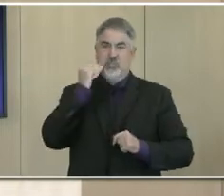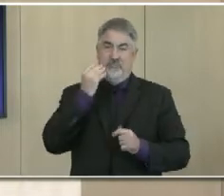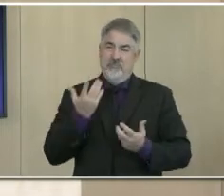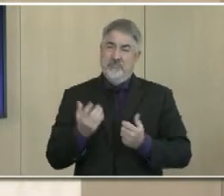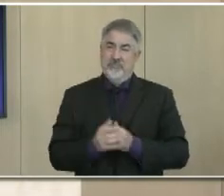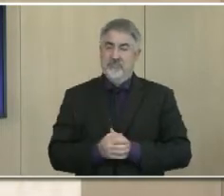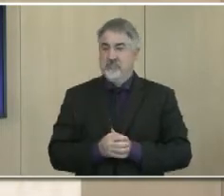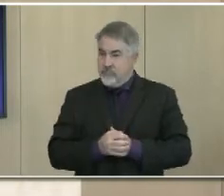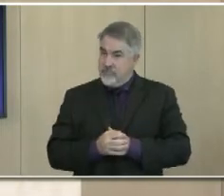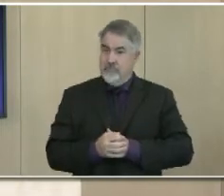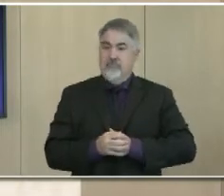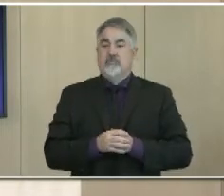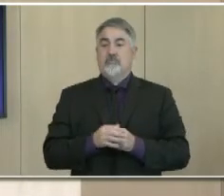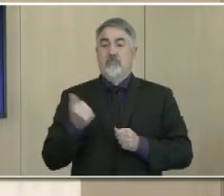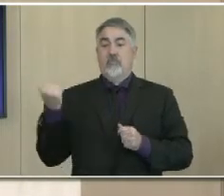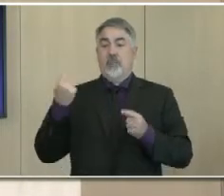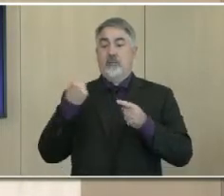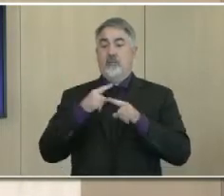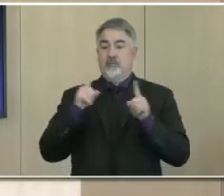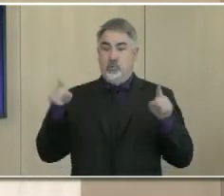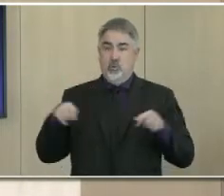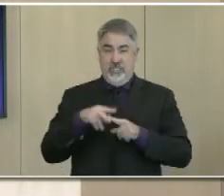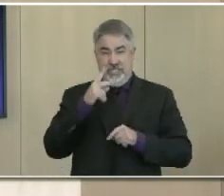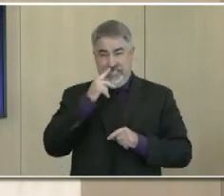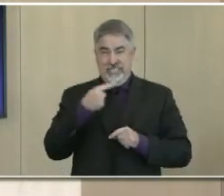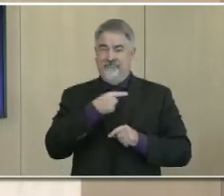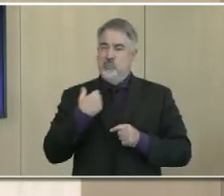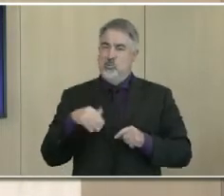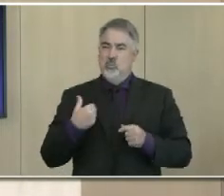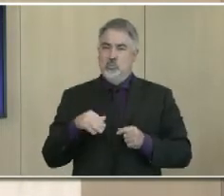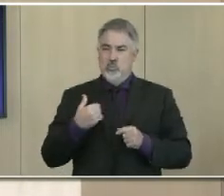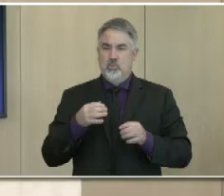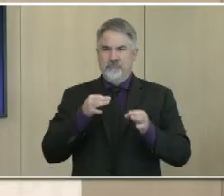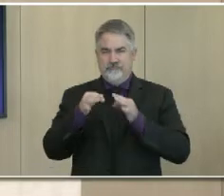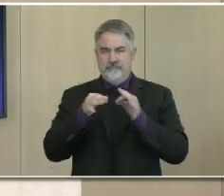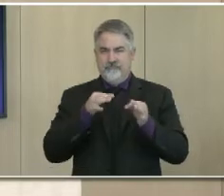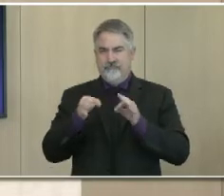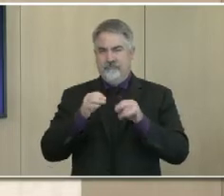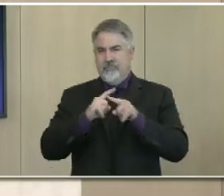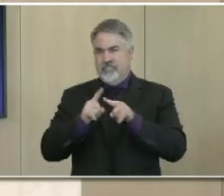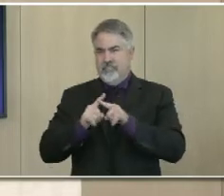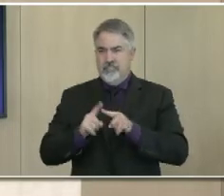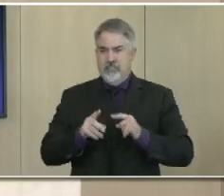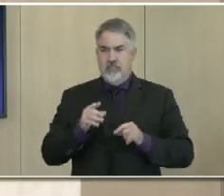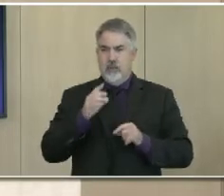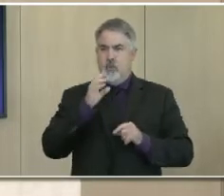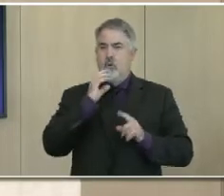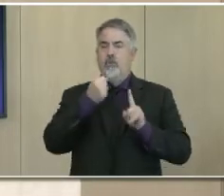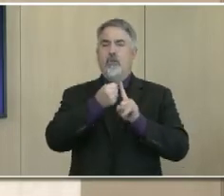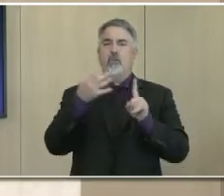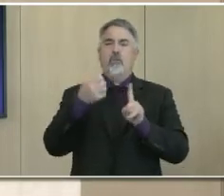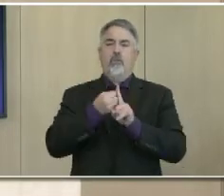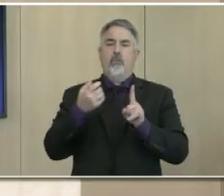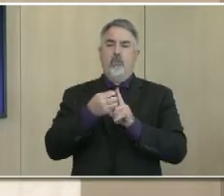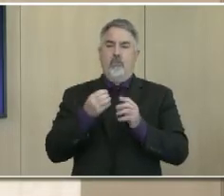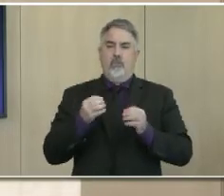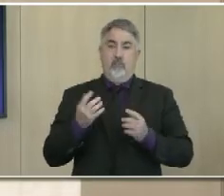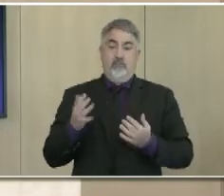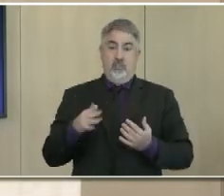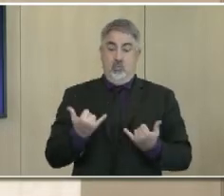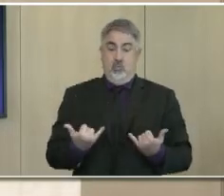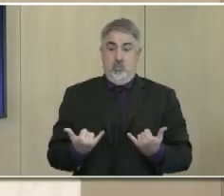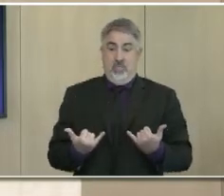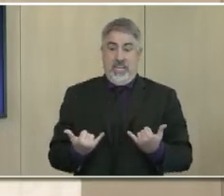our informational charts that we've been sharing and explaining in greater detail the updates to our public health order that we announced